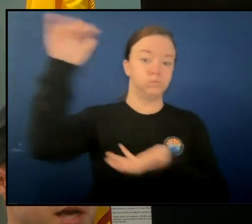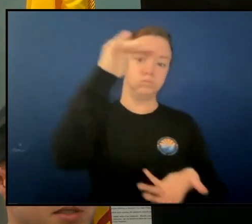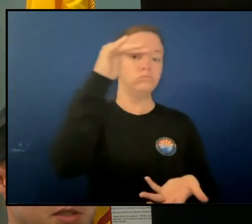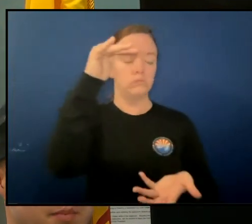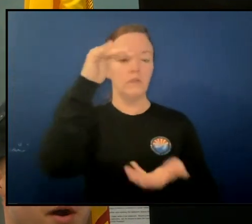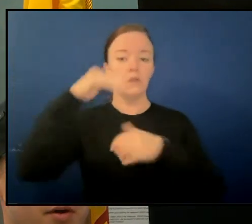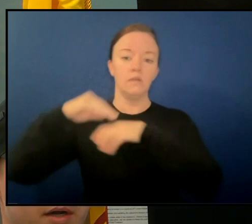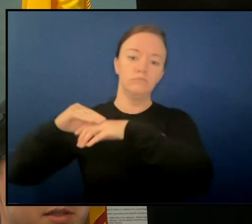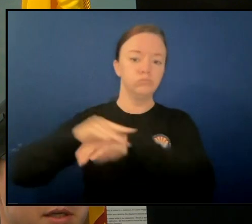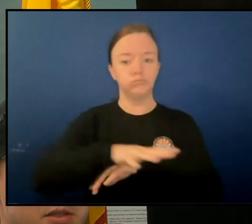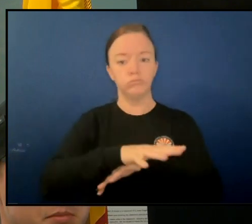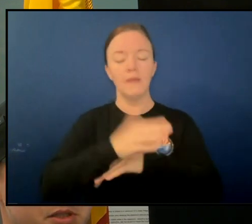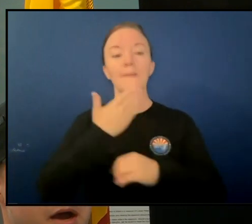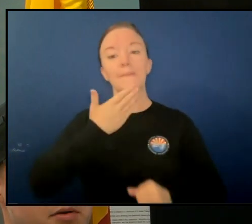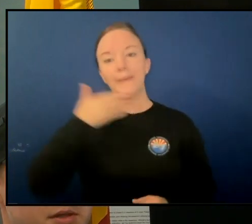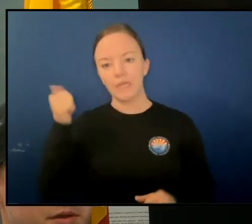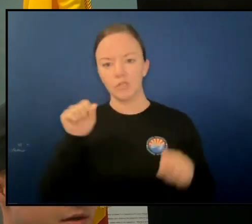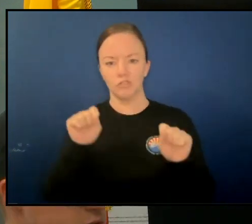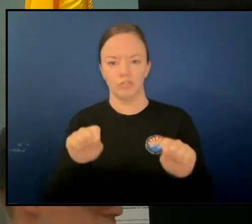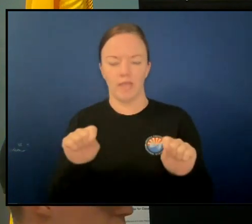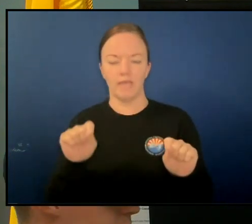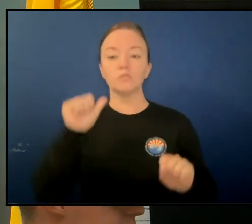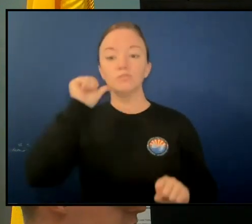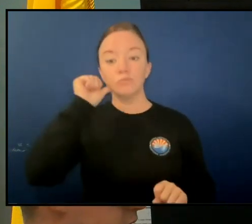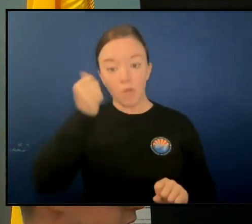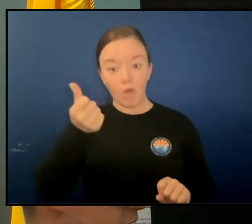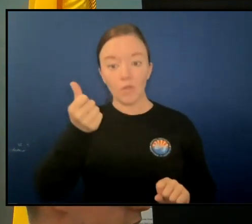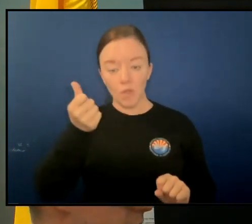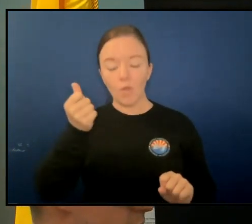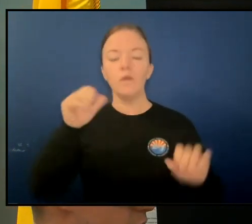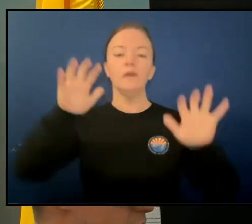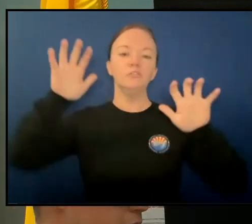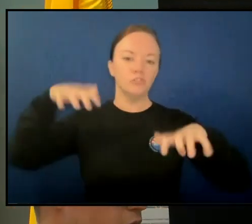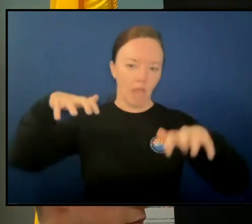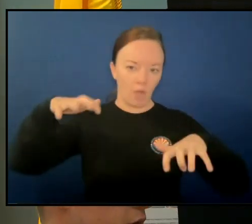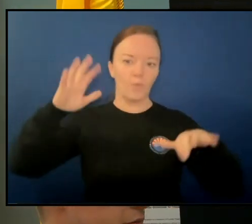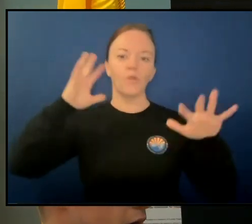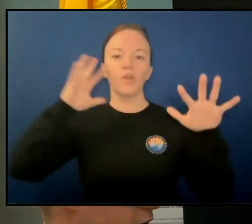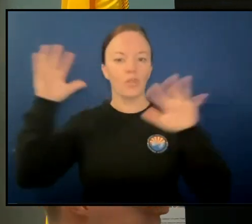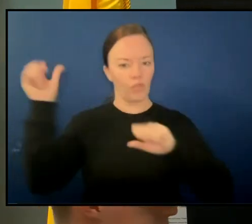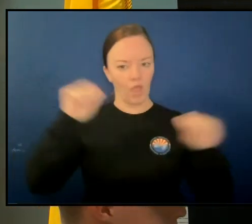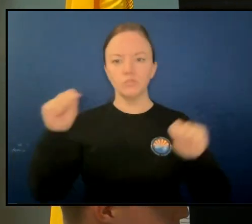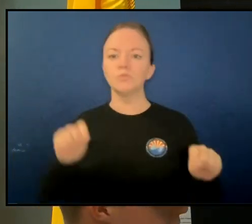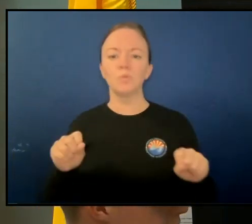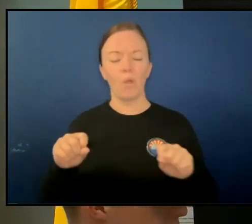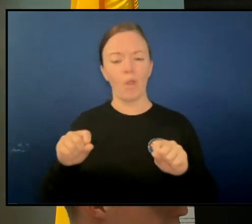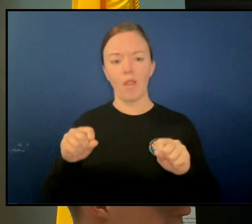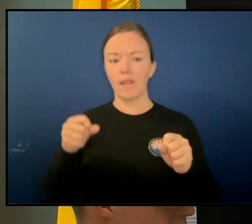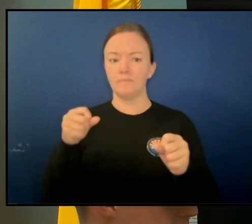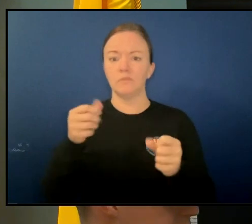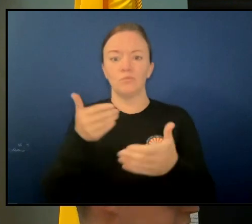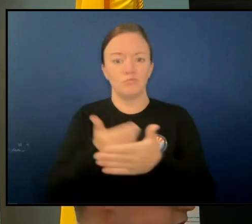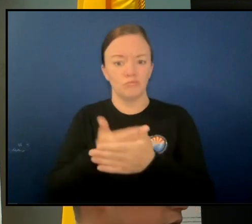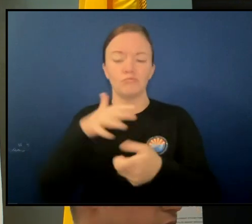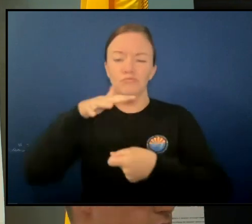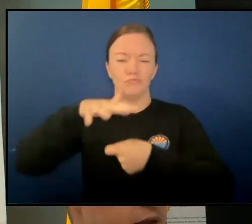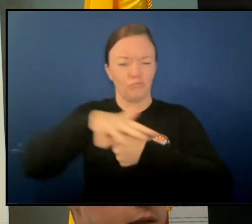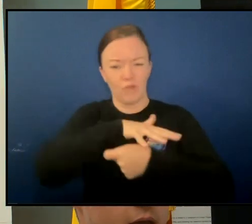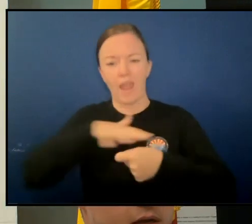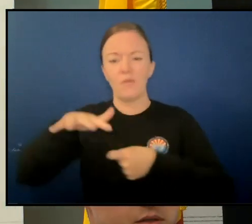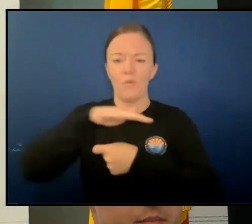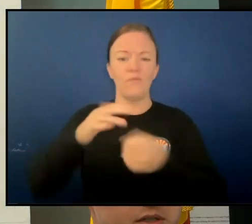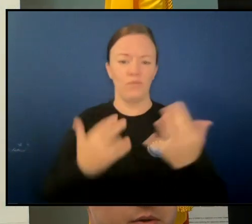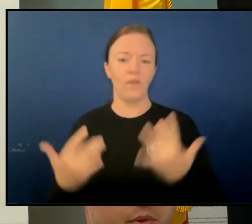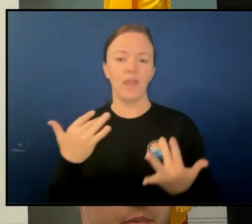better chances tomorrow at seeing some showers and thunderstorms right over the fires and potentially